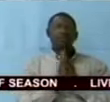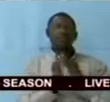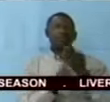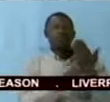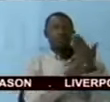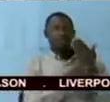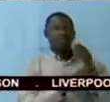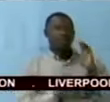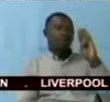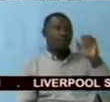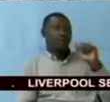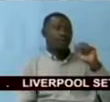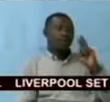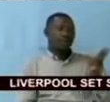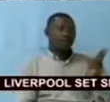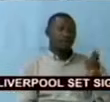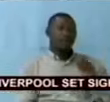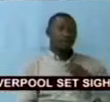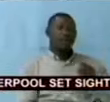another abuse of office. And